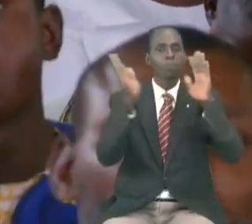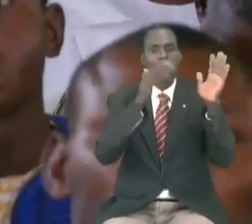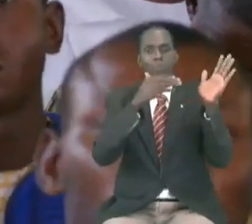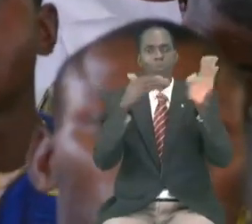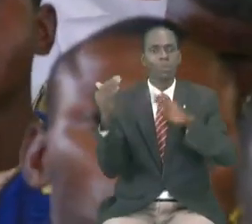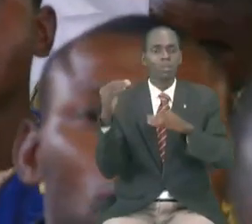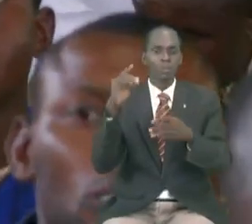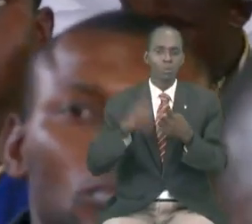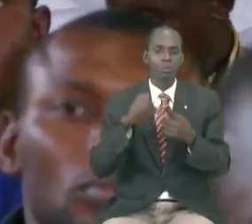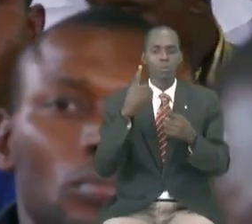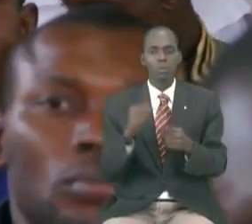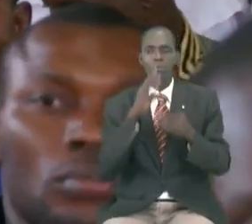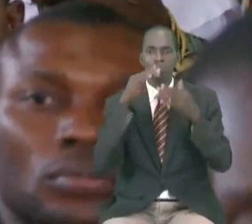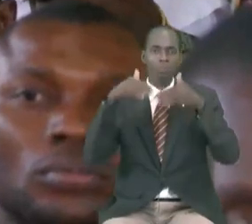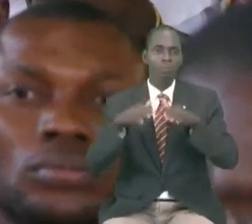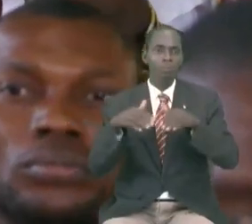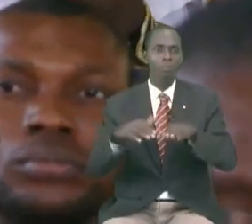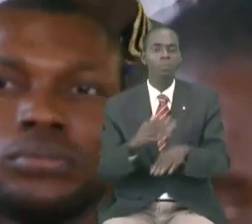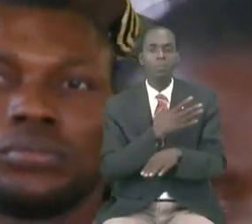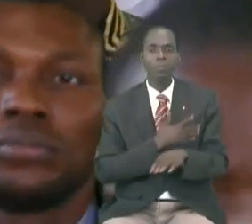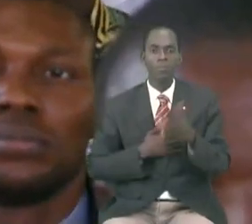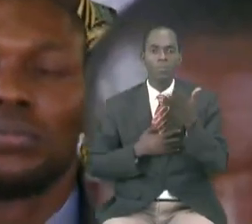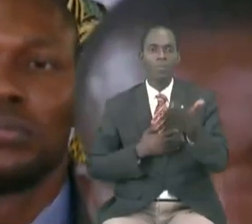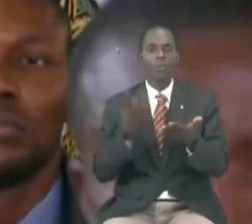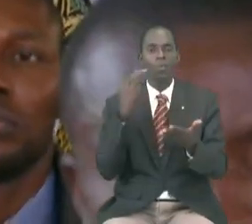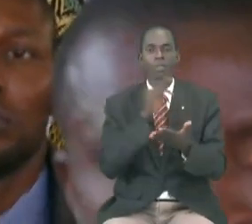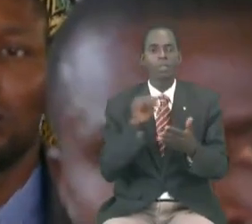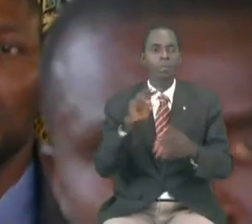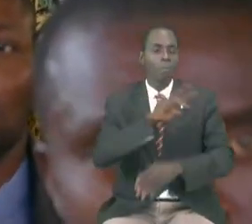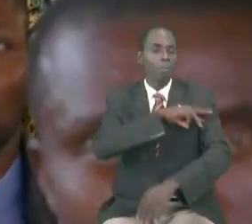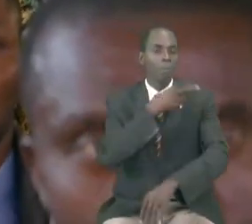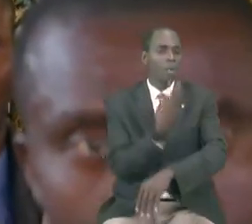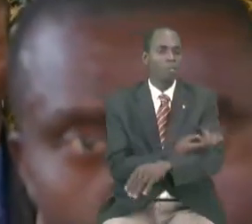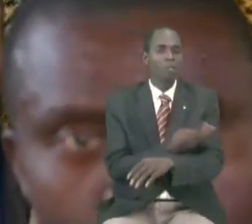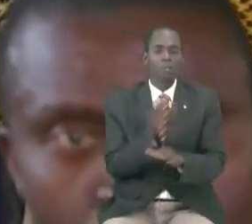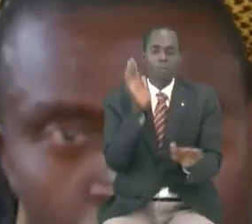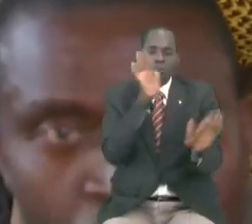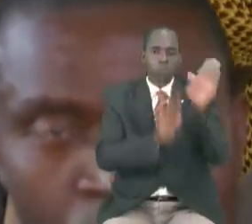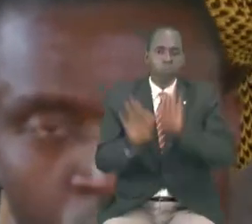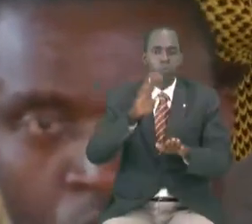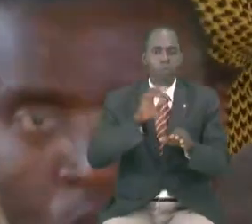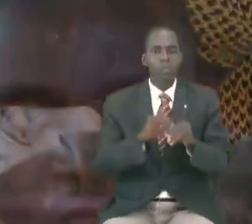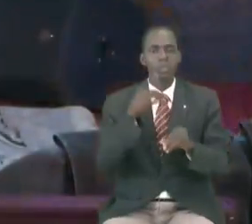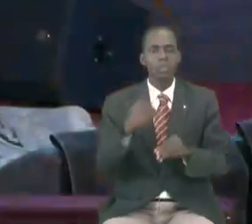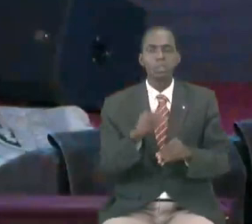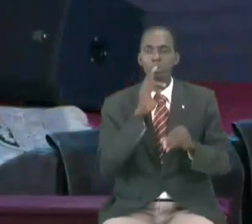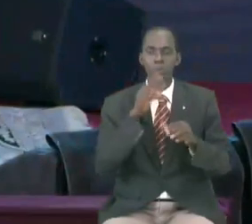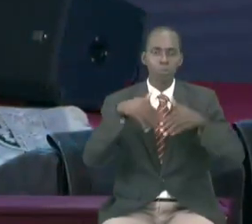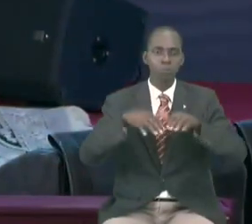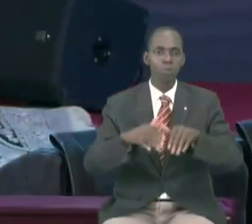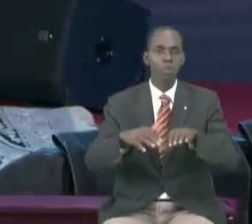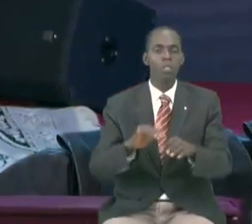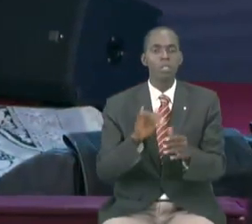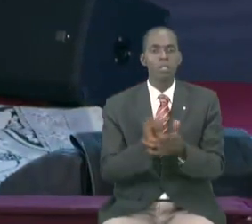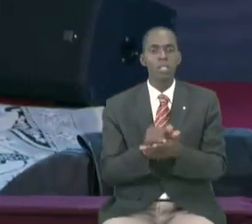that the ship was like to be broken. Look at verse 5. In verse 5 it says, then the mariners